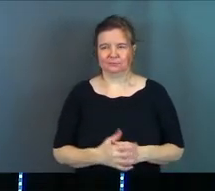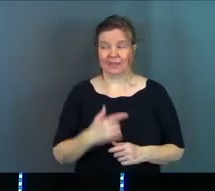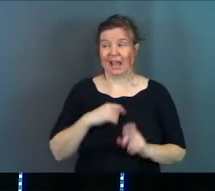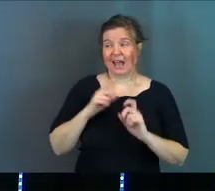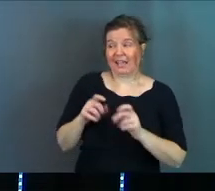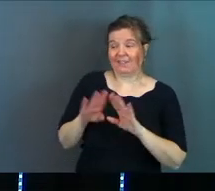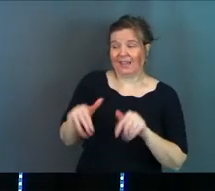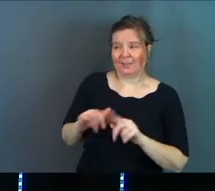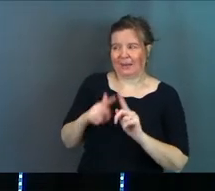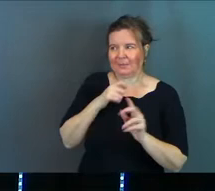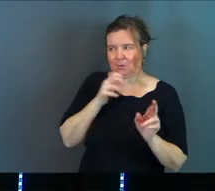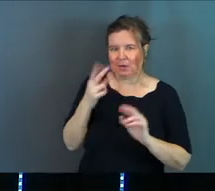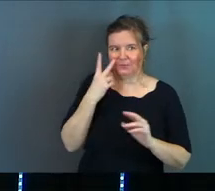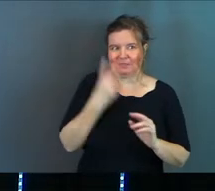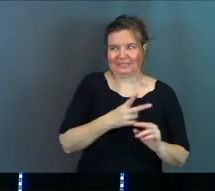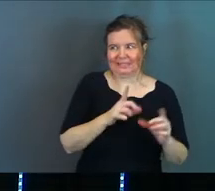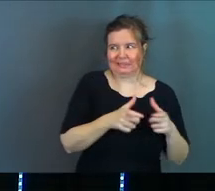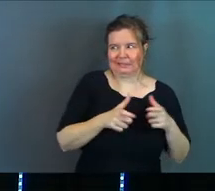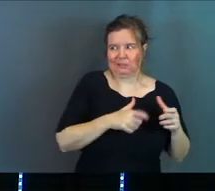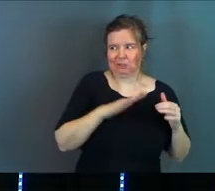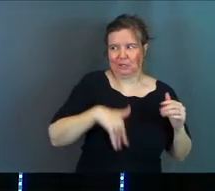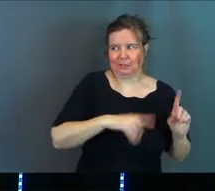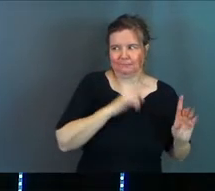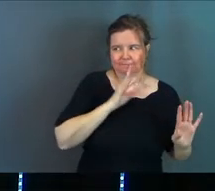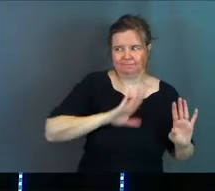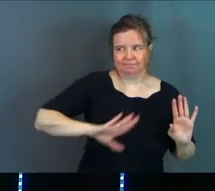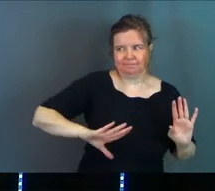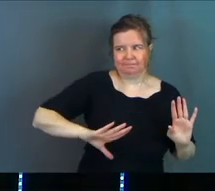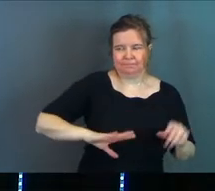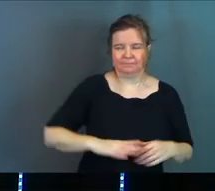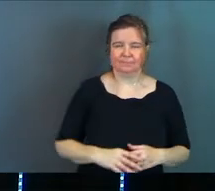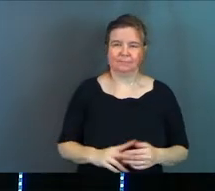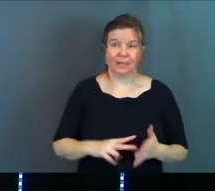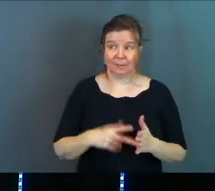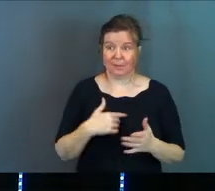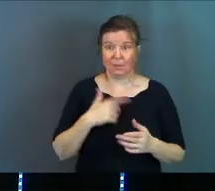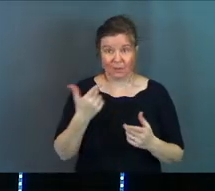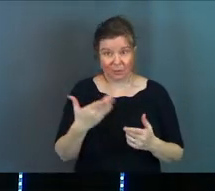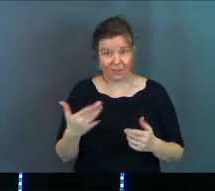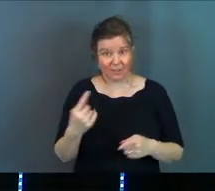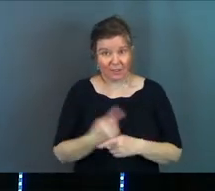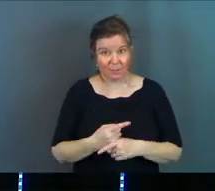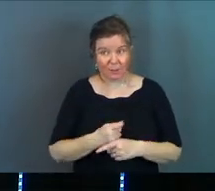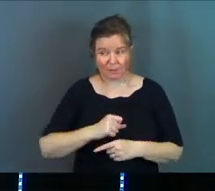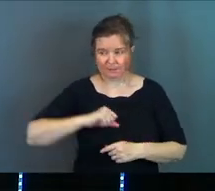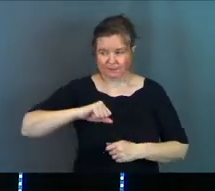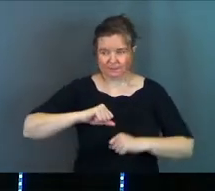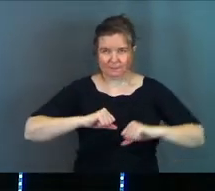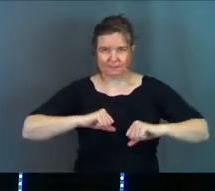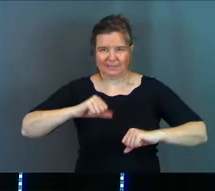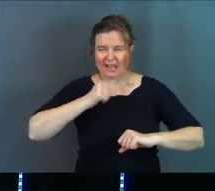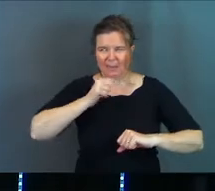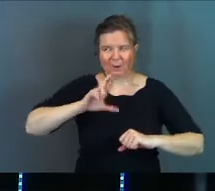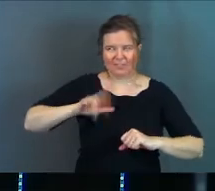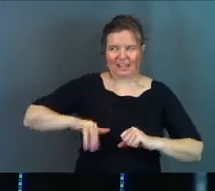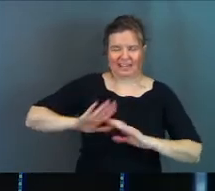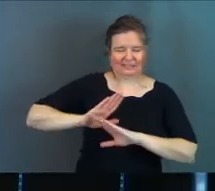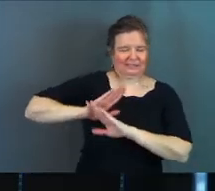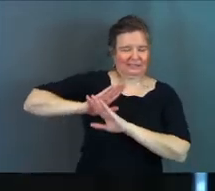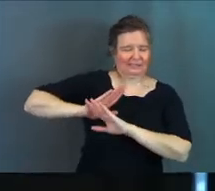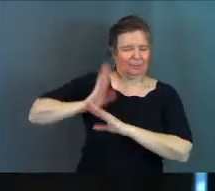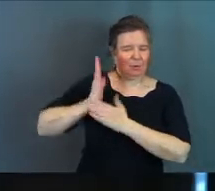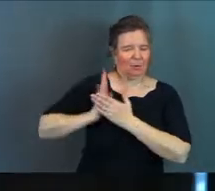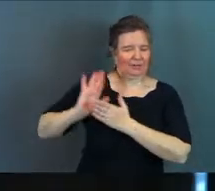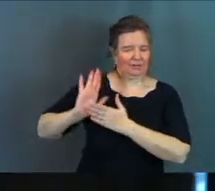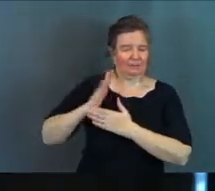I gave you the house, but I'm not ready for you to see the dishes yet. I mean, don't we do little things like that? I'm not ready for you to see the dishes